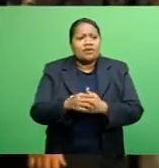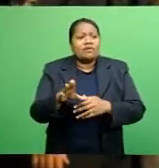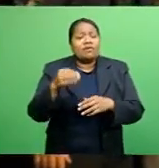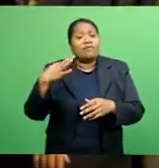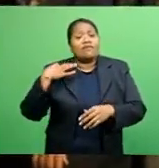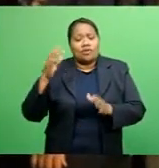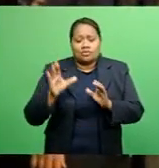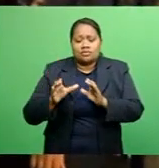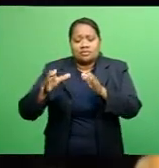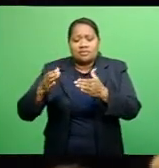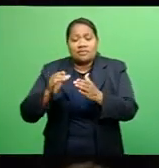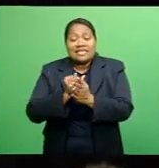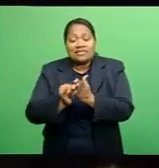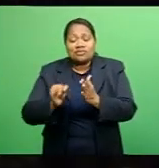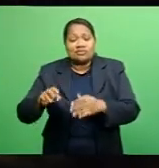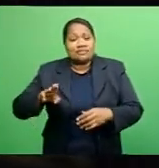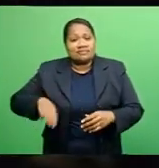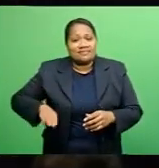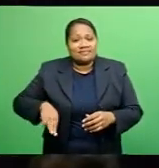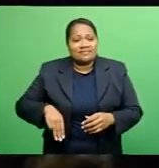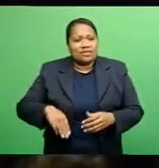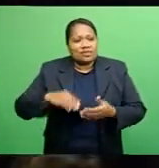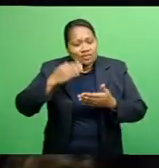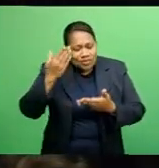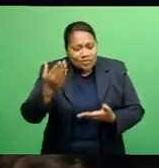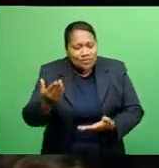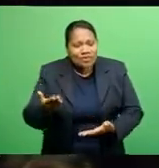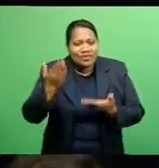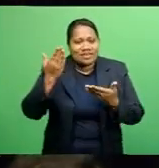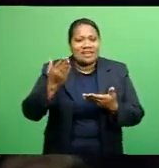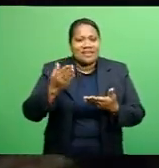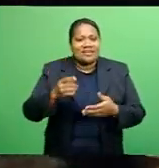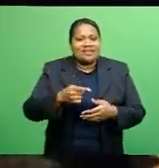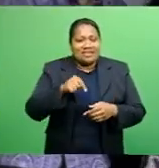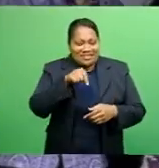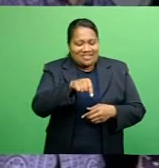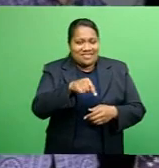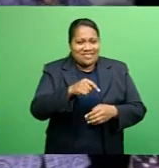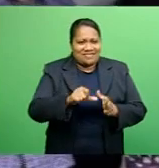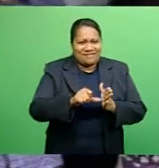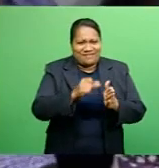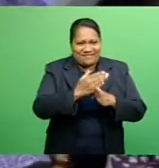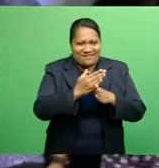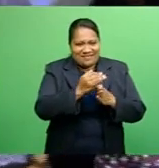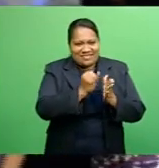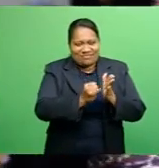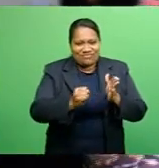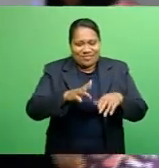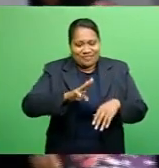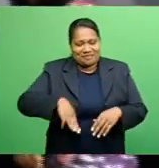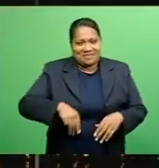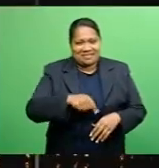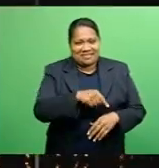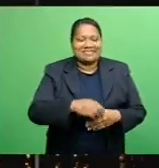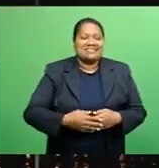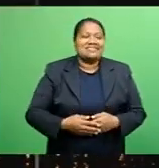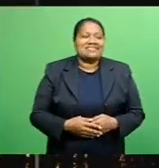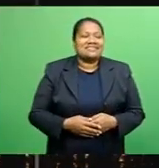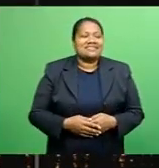of industry members to honor outstanding industry members. Sainiani Mboila, FBC